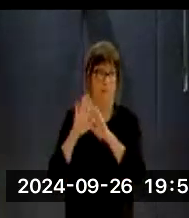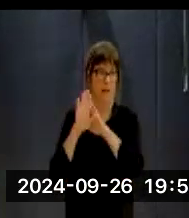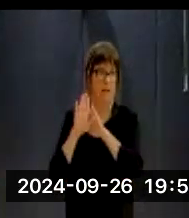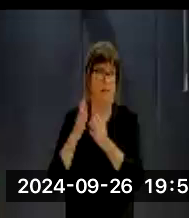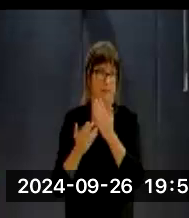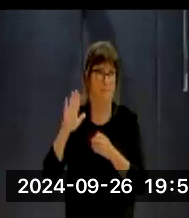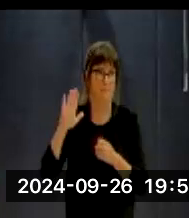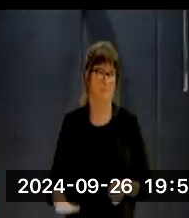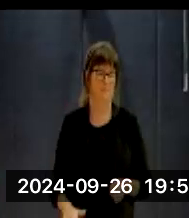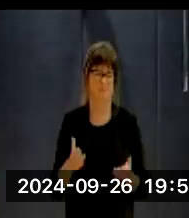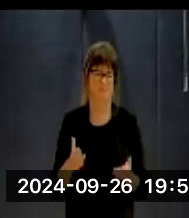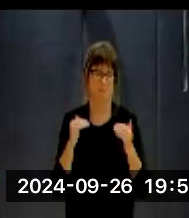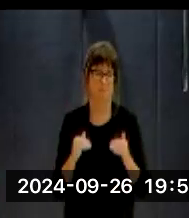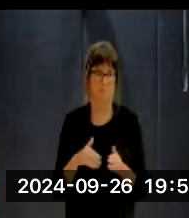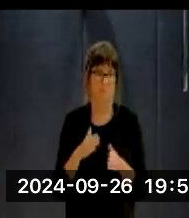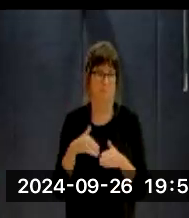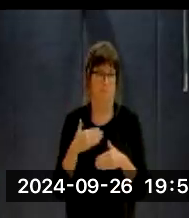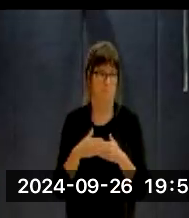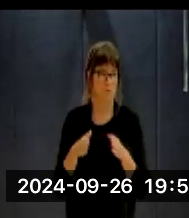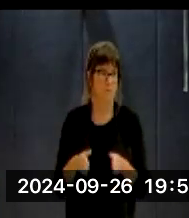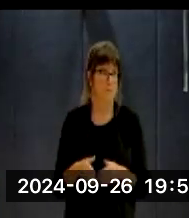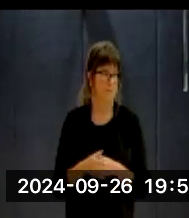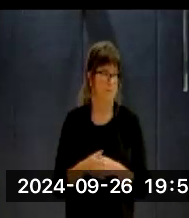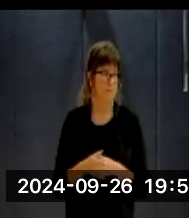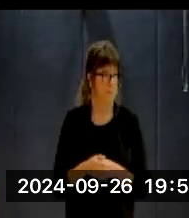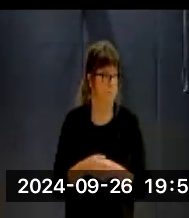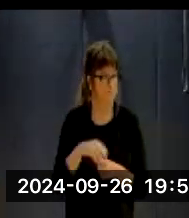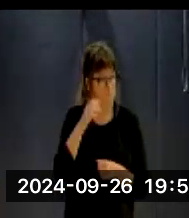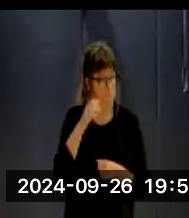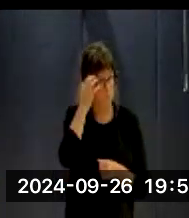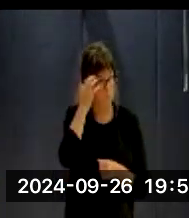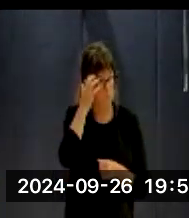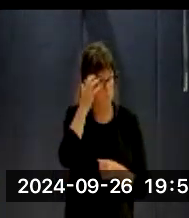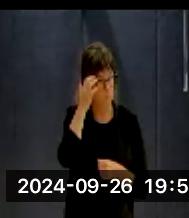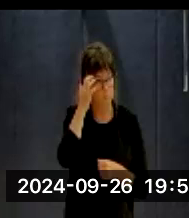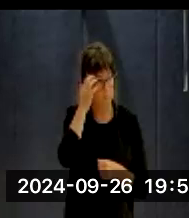Oh, okay. This, well,